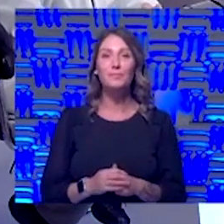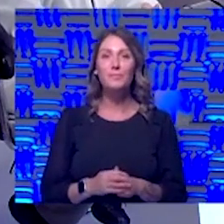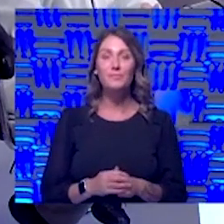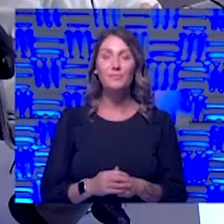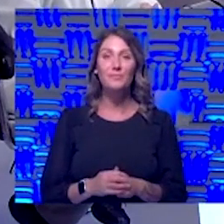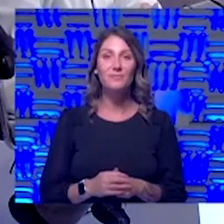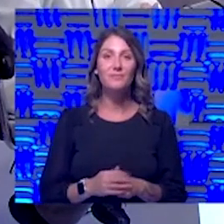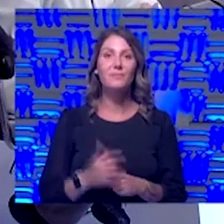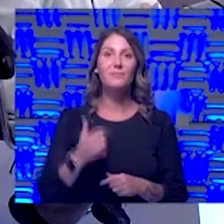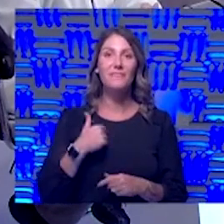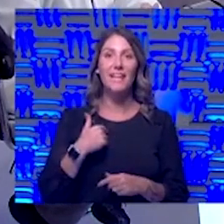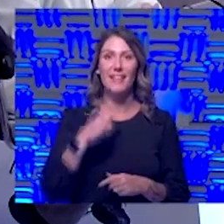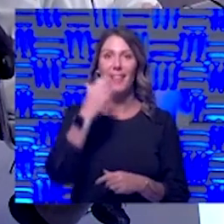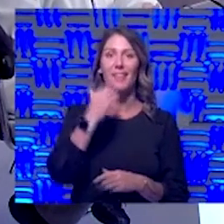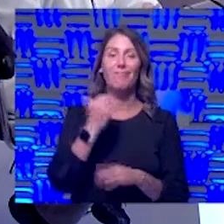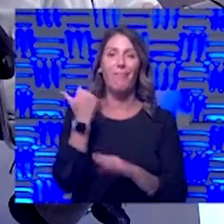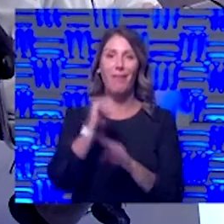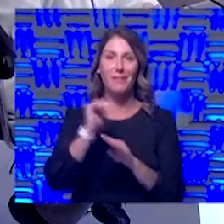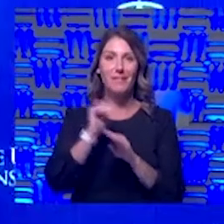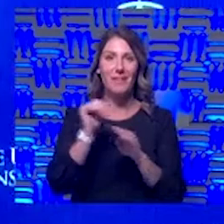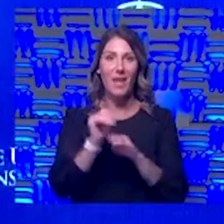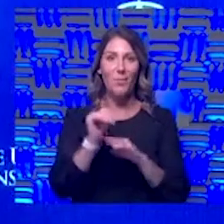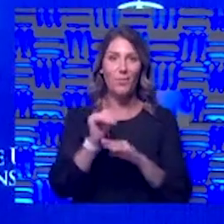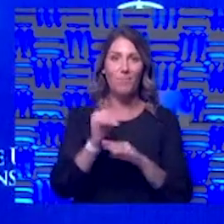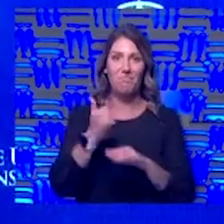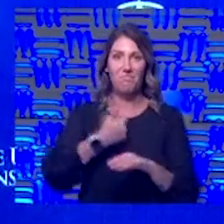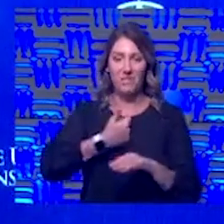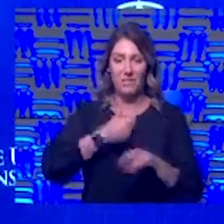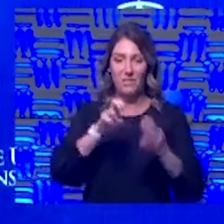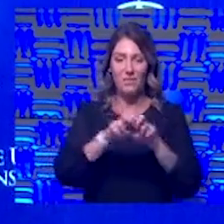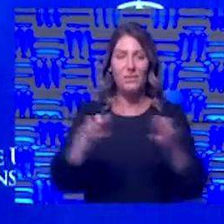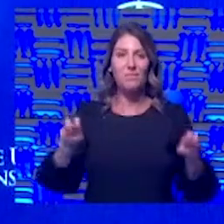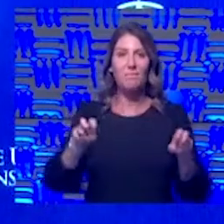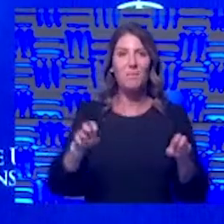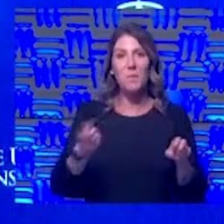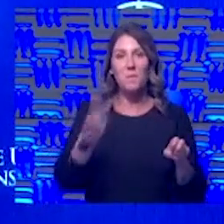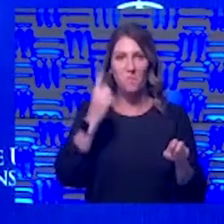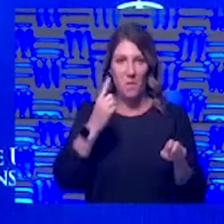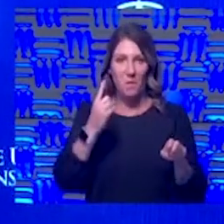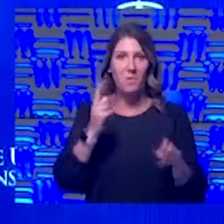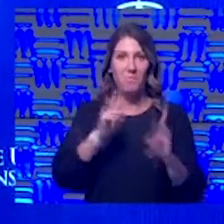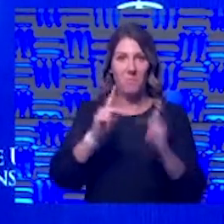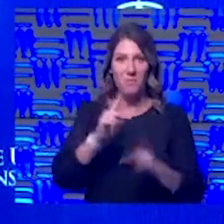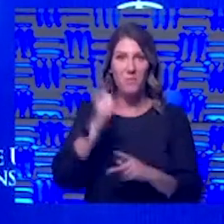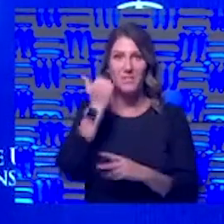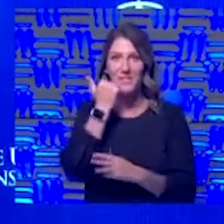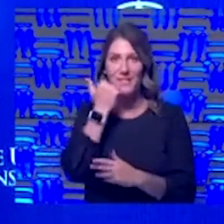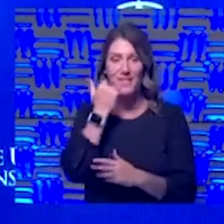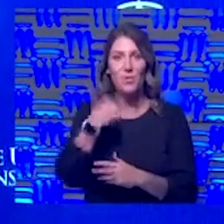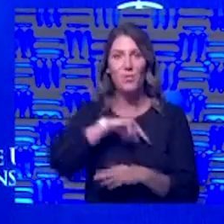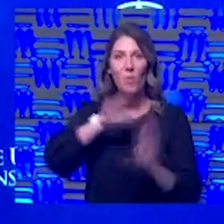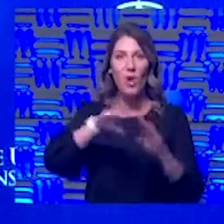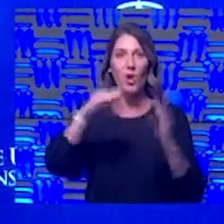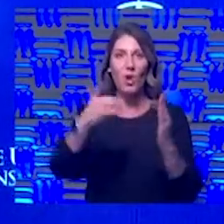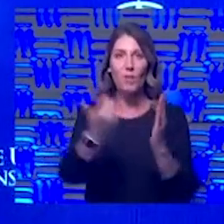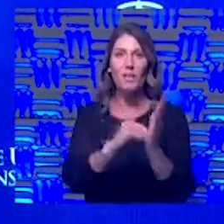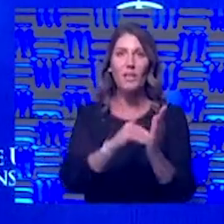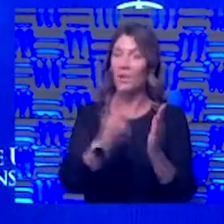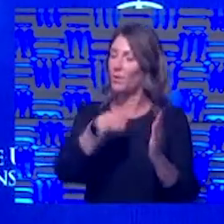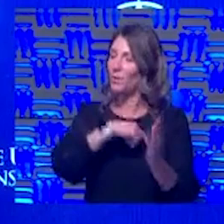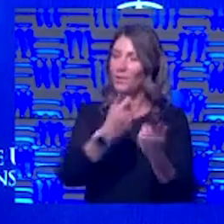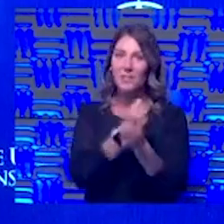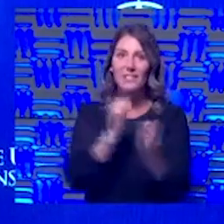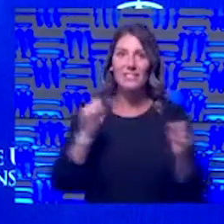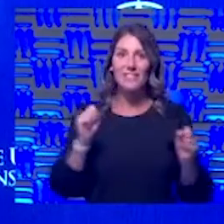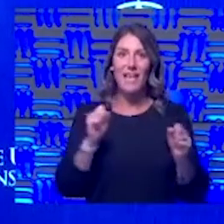I was on a panel last night where one of the guests was a dentist, or his father was a dentist, and they're like, we're back open again, we can be safe, we can do